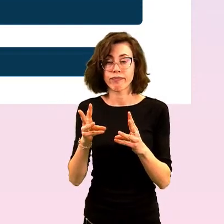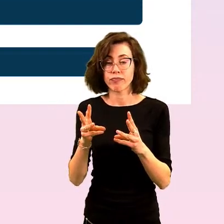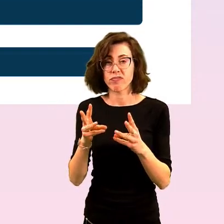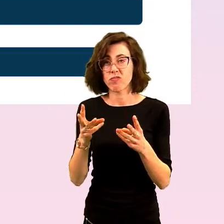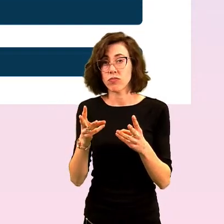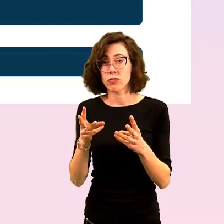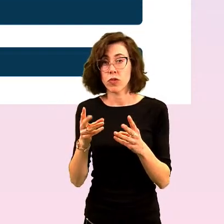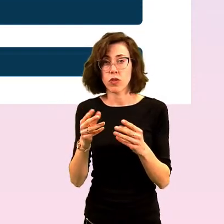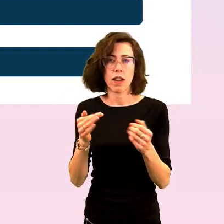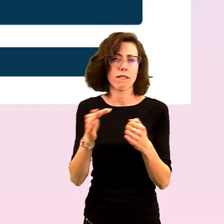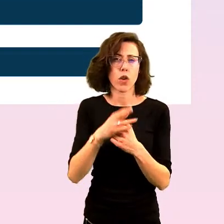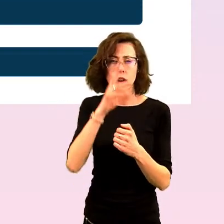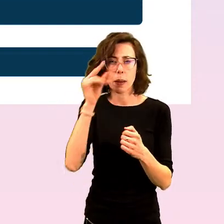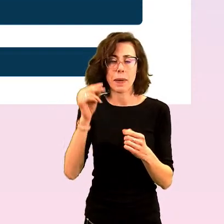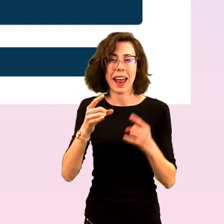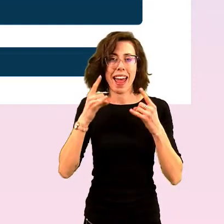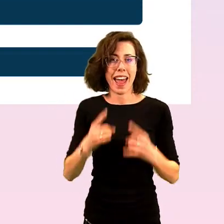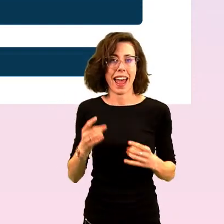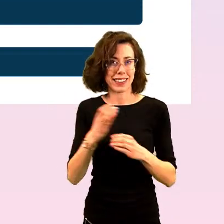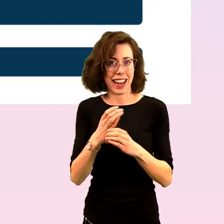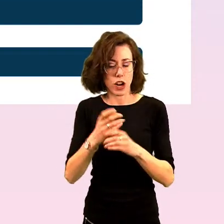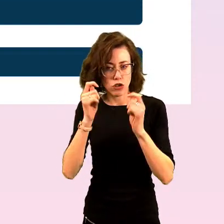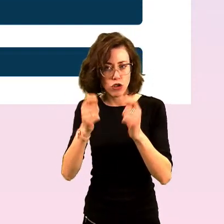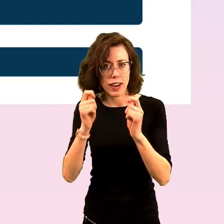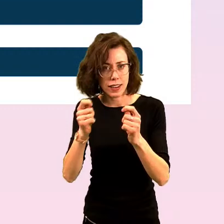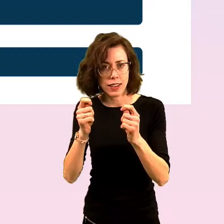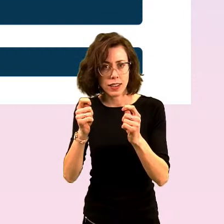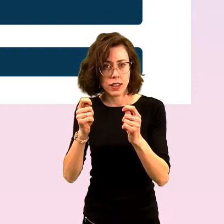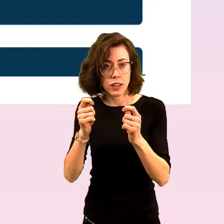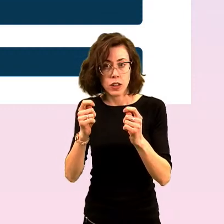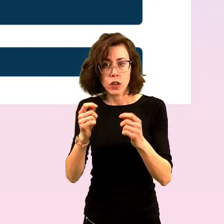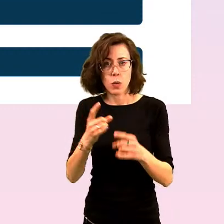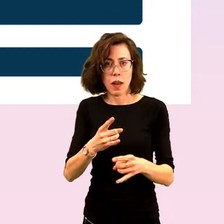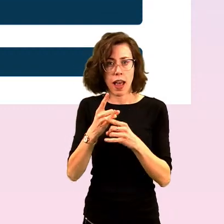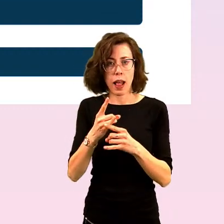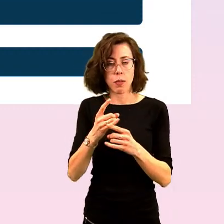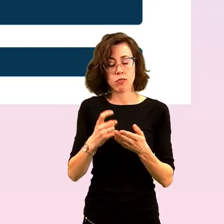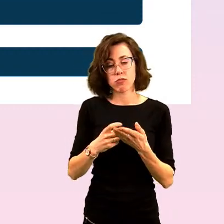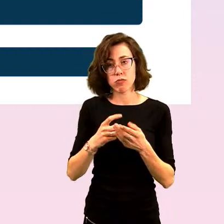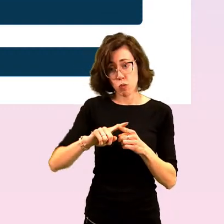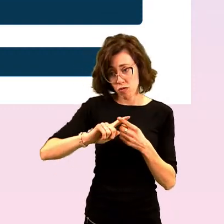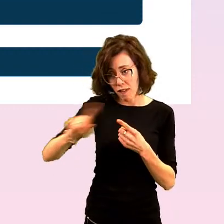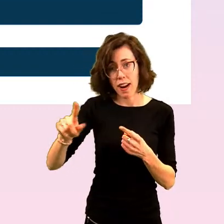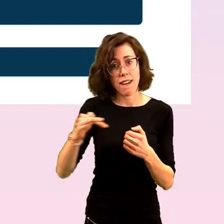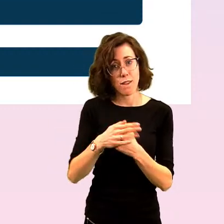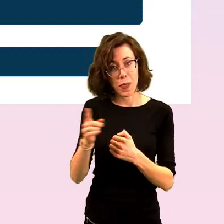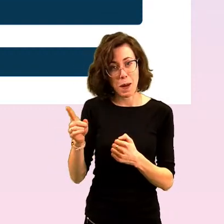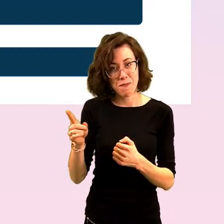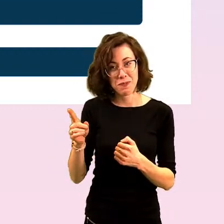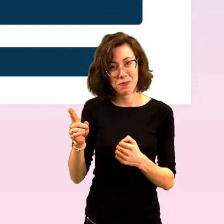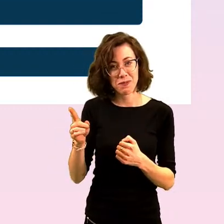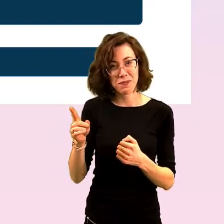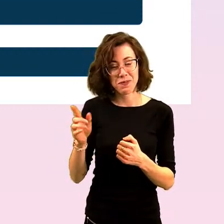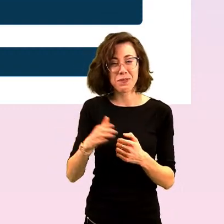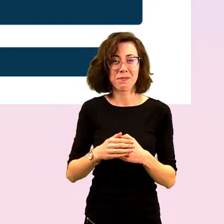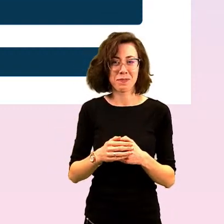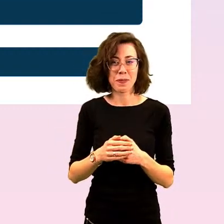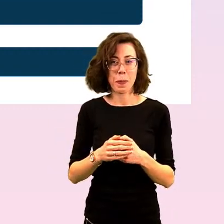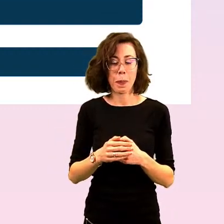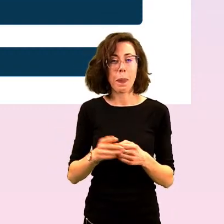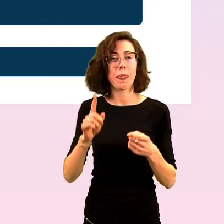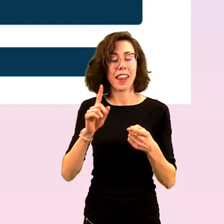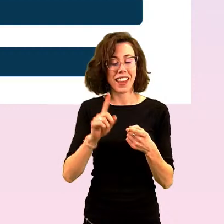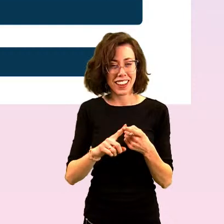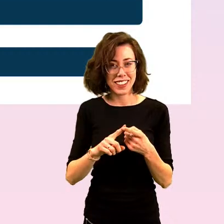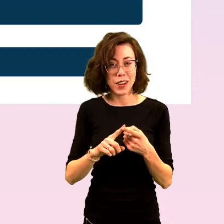terms of healthcare training. So we do referrals for them. Then separately, what we do is referrals for